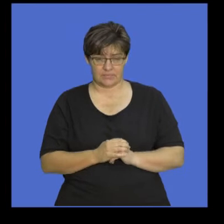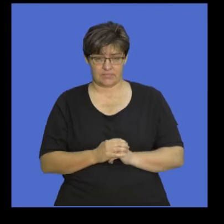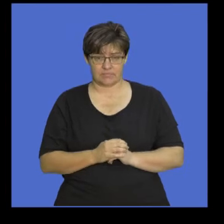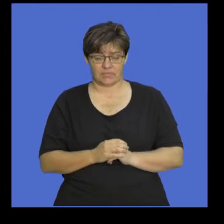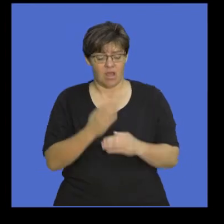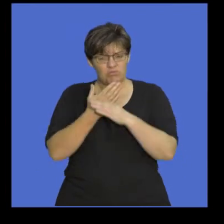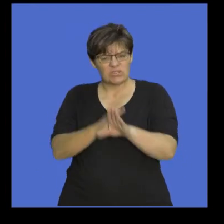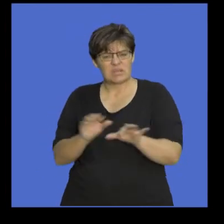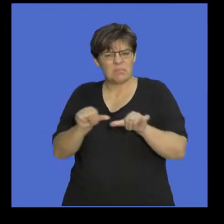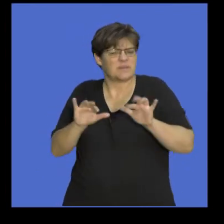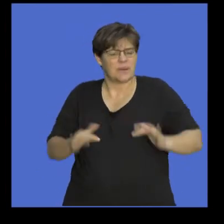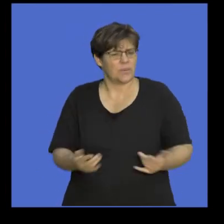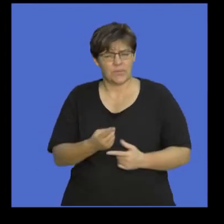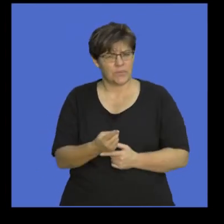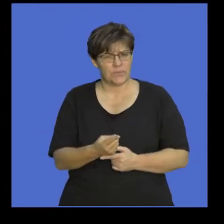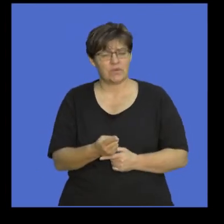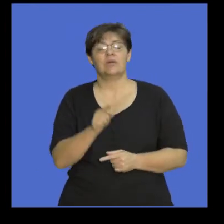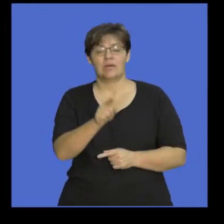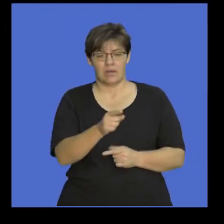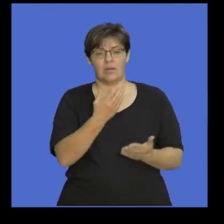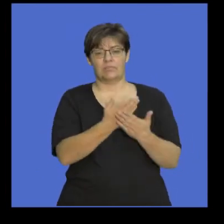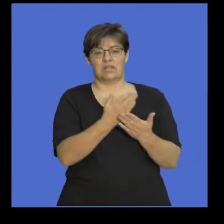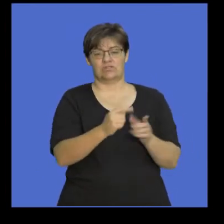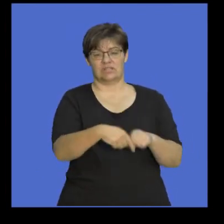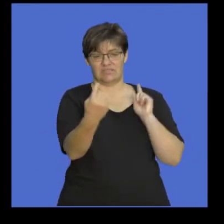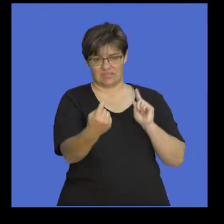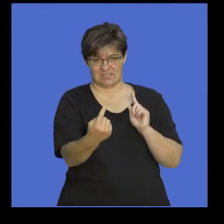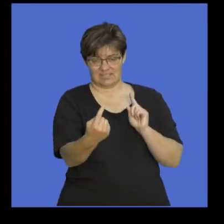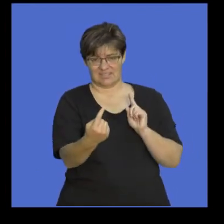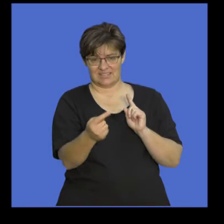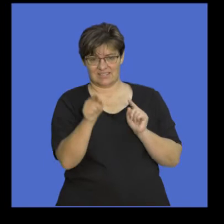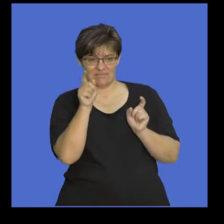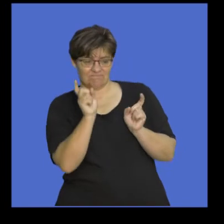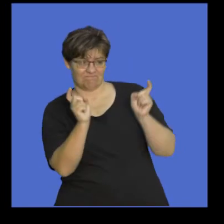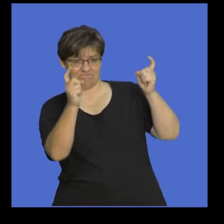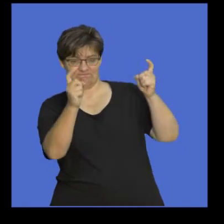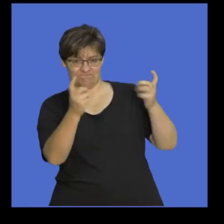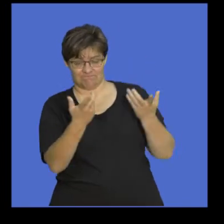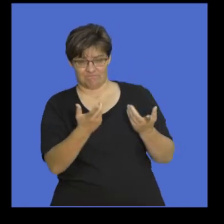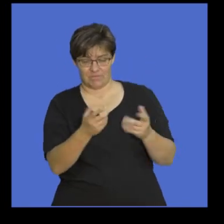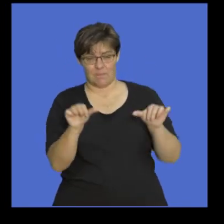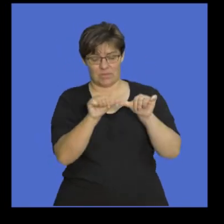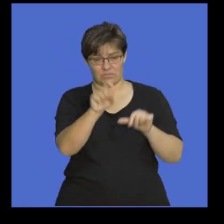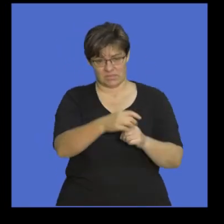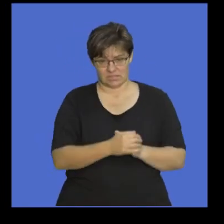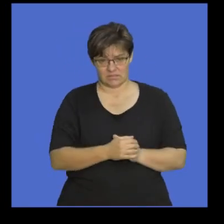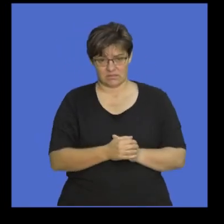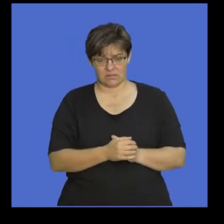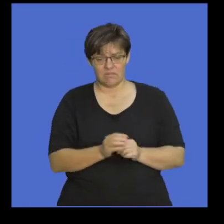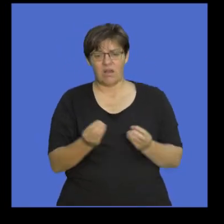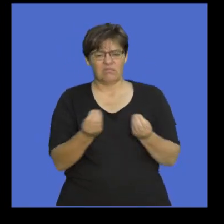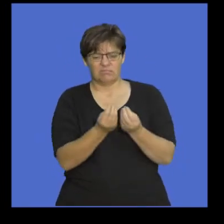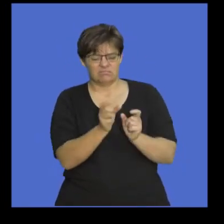to measure the resistance, this is what we are saying. You must measure the potential difference across the component. Now, in this case, when we talk about